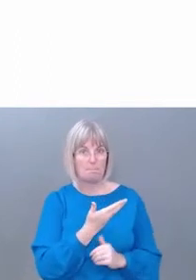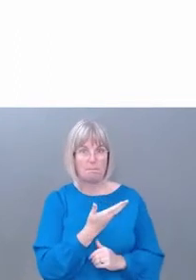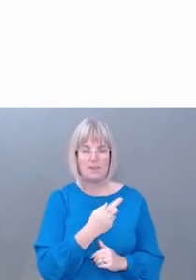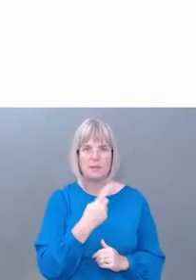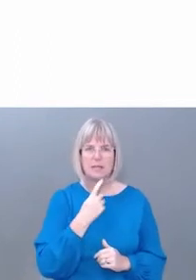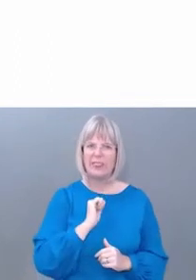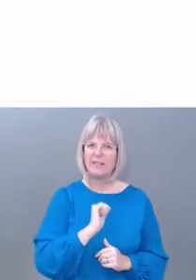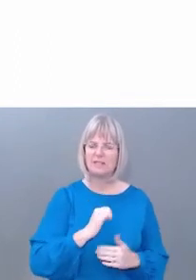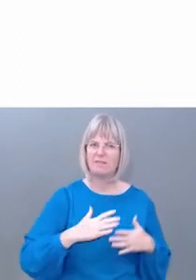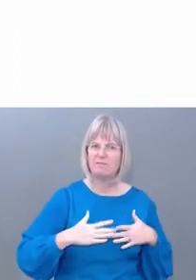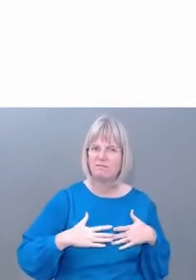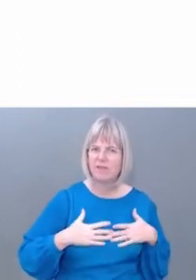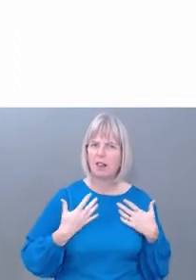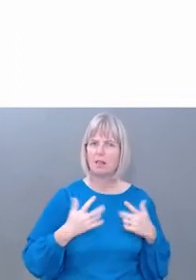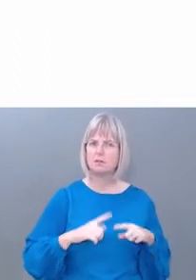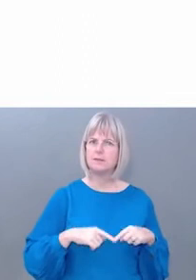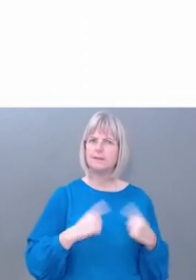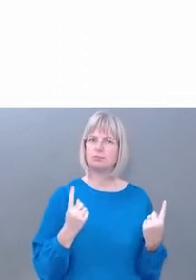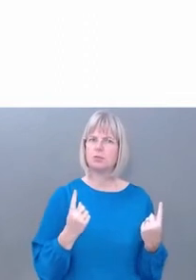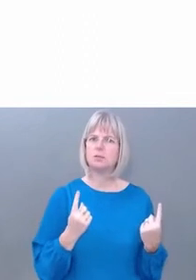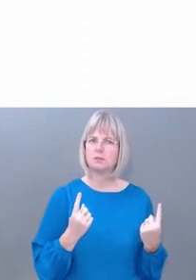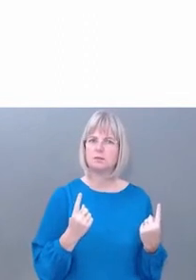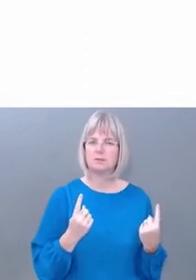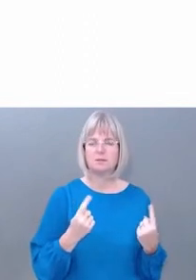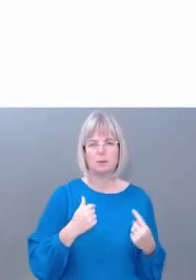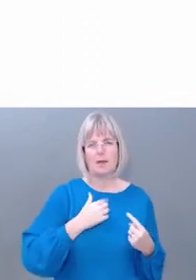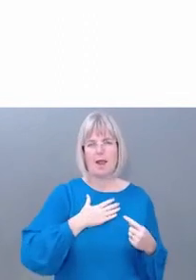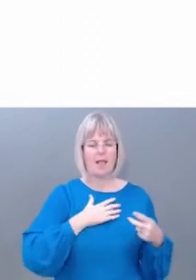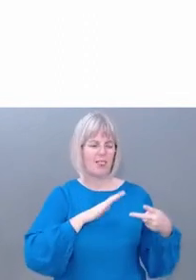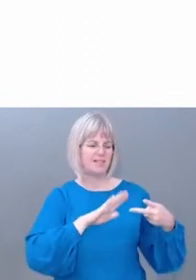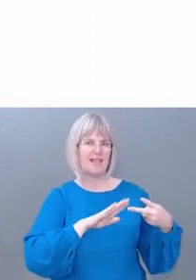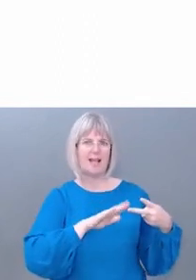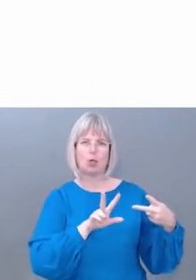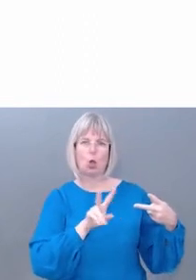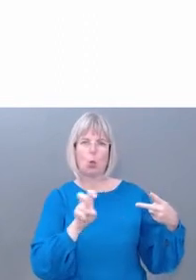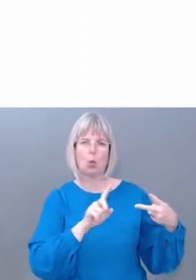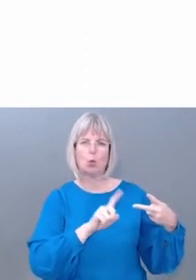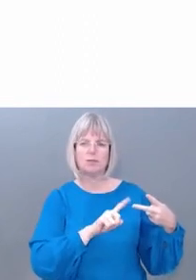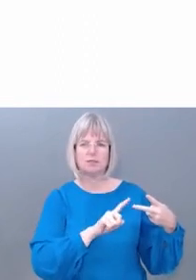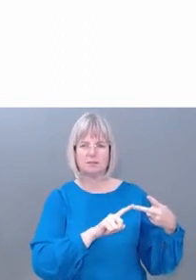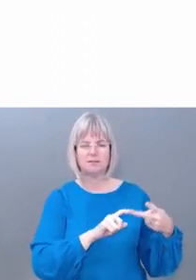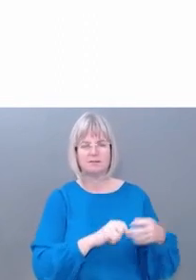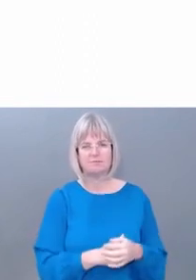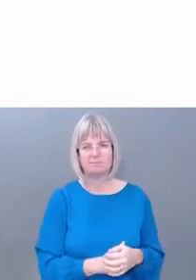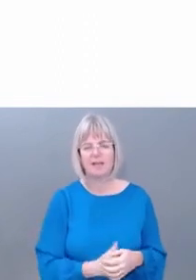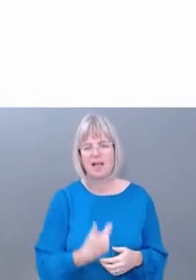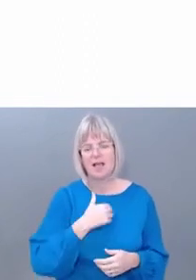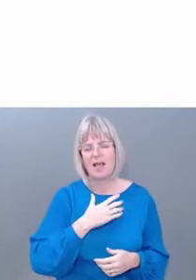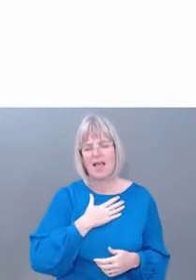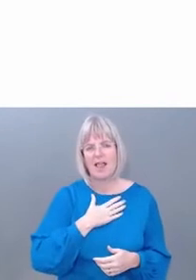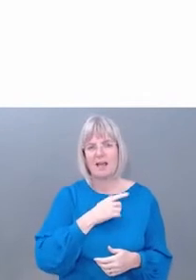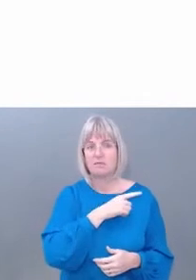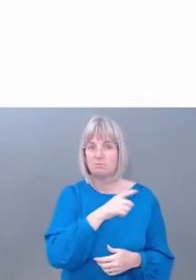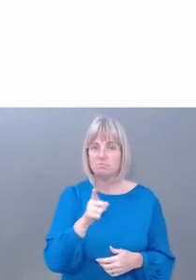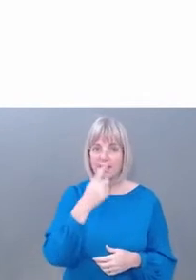So particularly I like the second quote on that slide and the second sentence in it. I also like the fact that people were able to talk openly